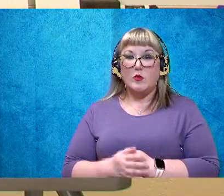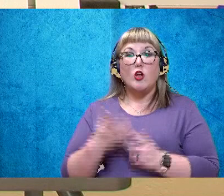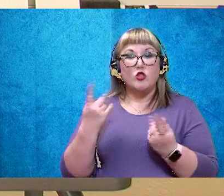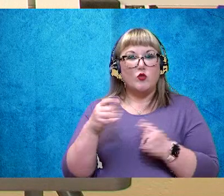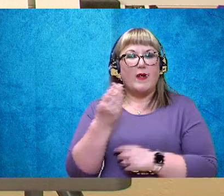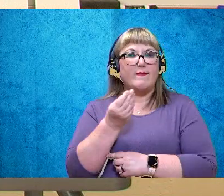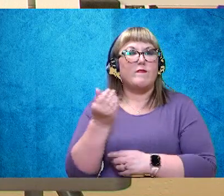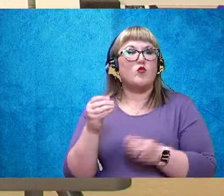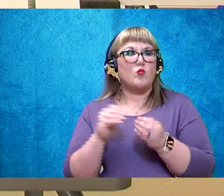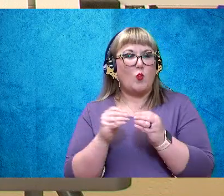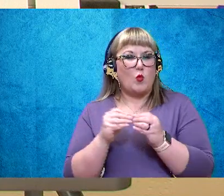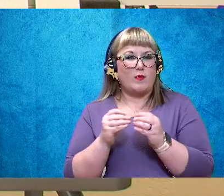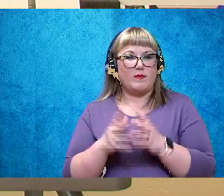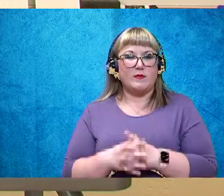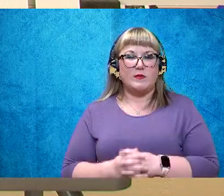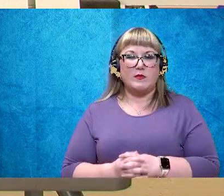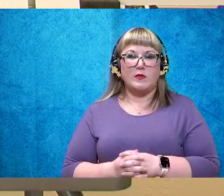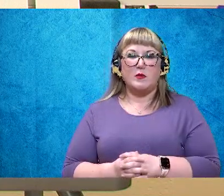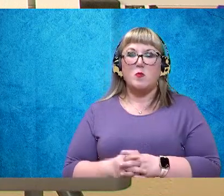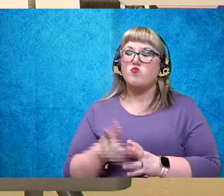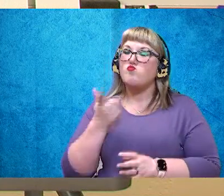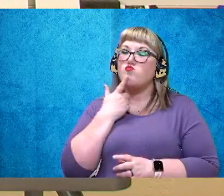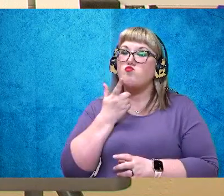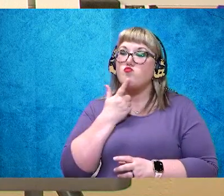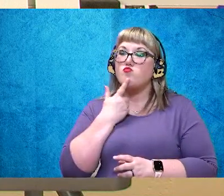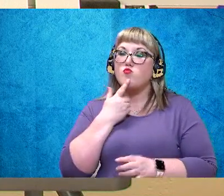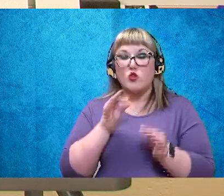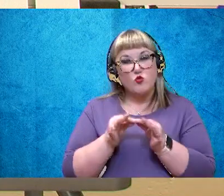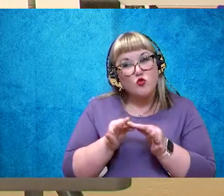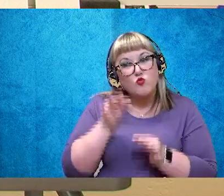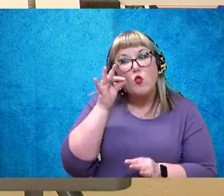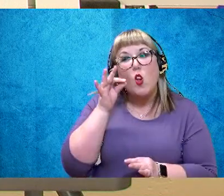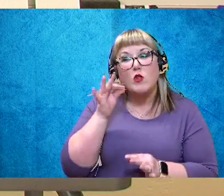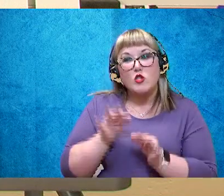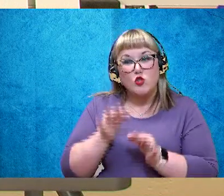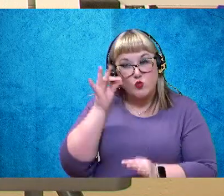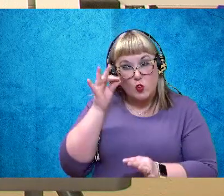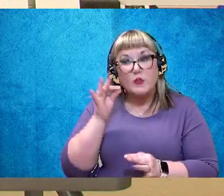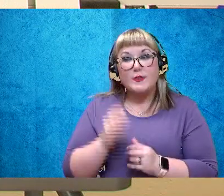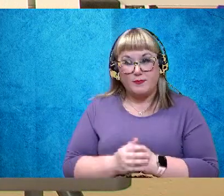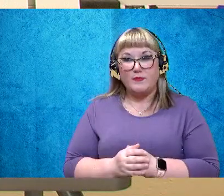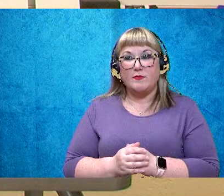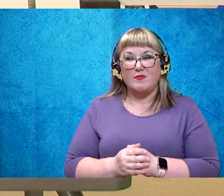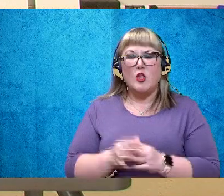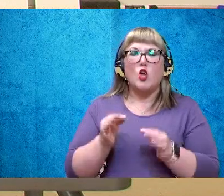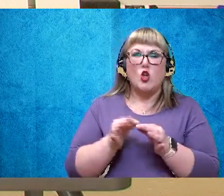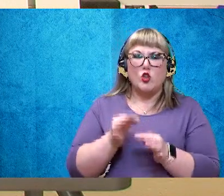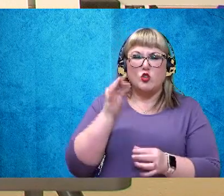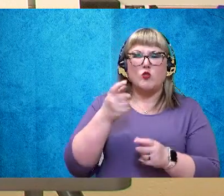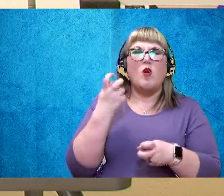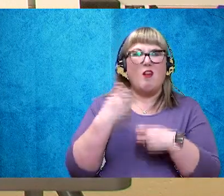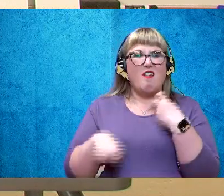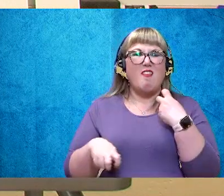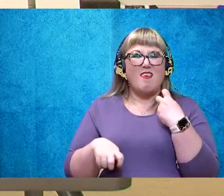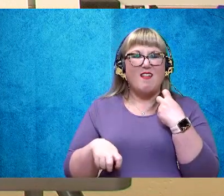more. Let's do the straws. Straws are kind of more difficult to count